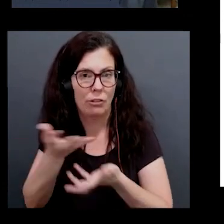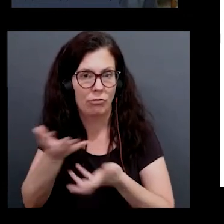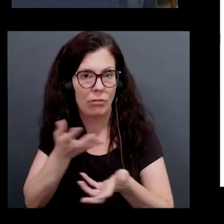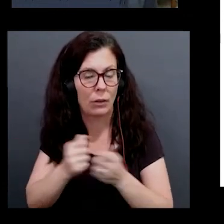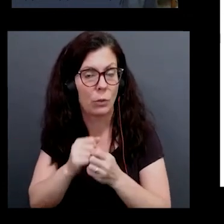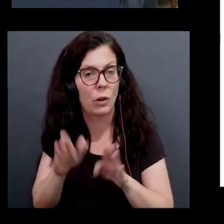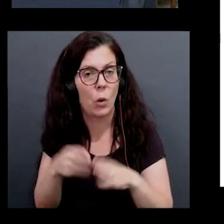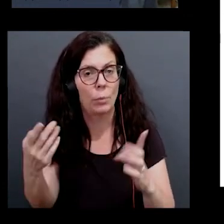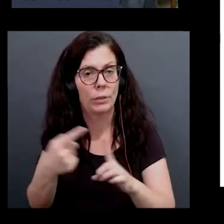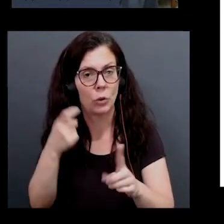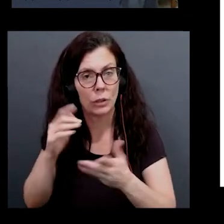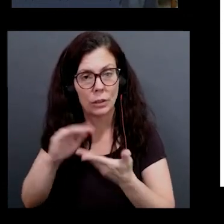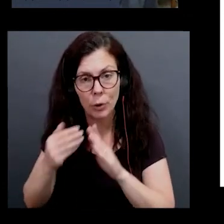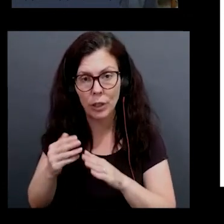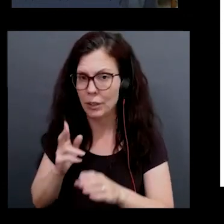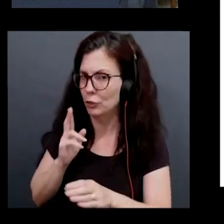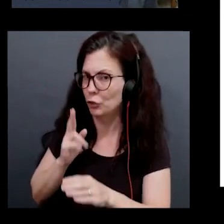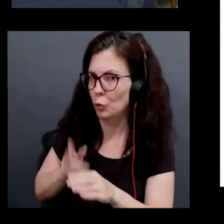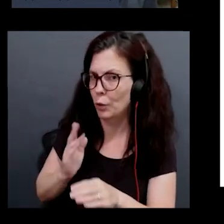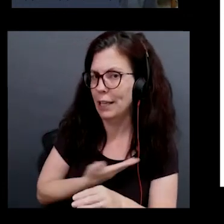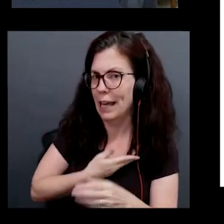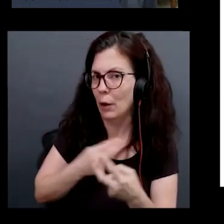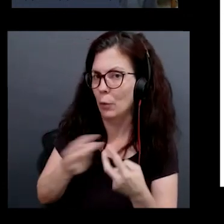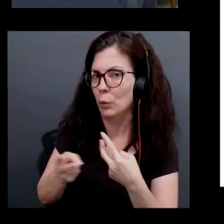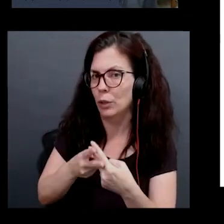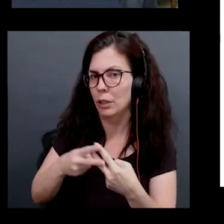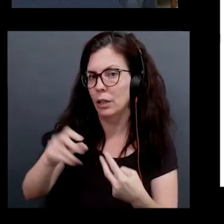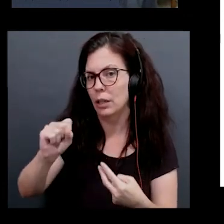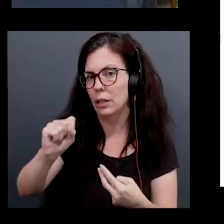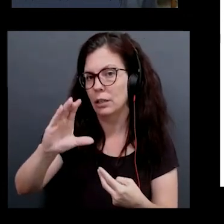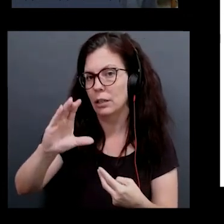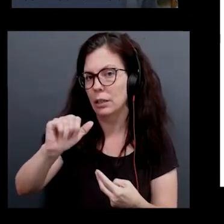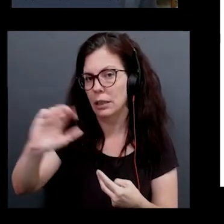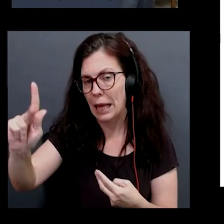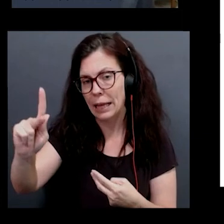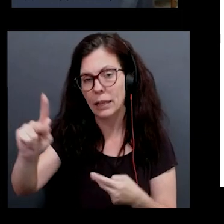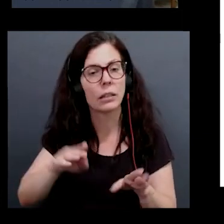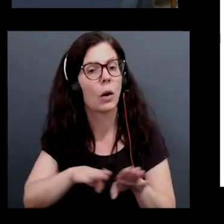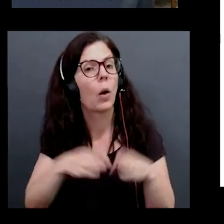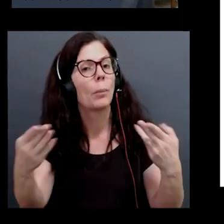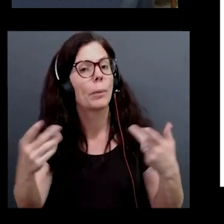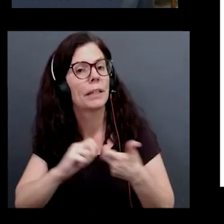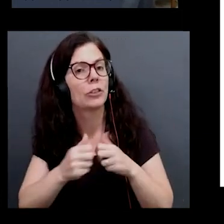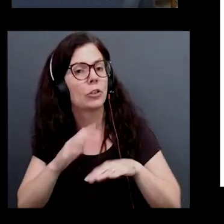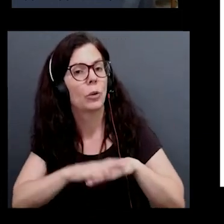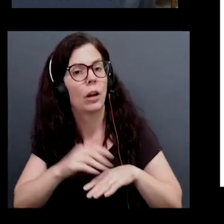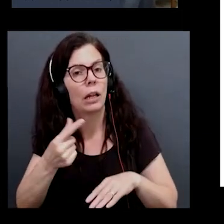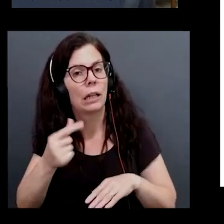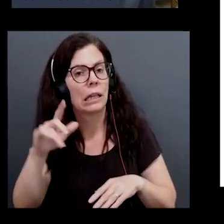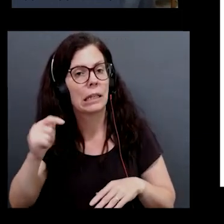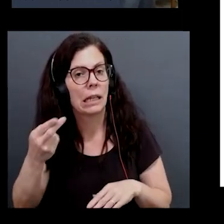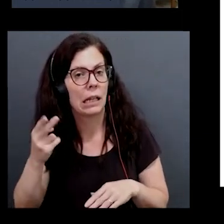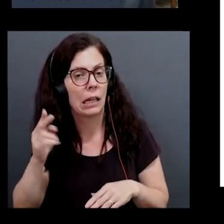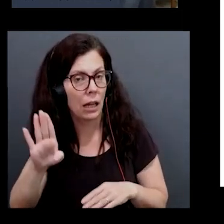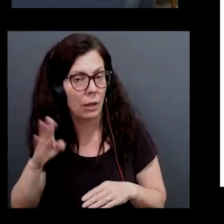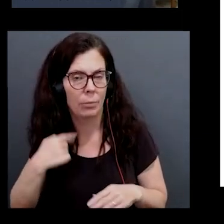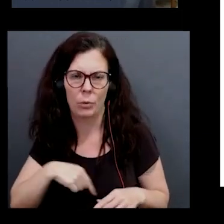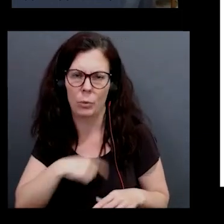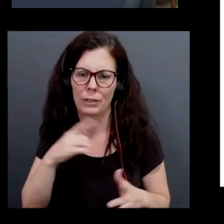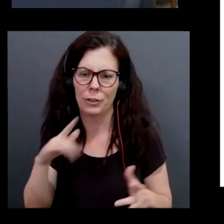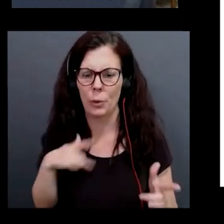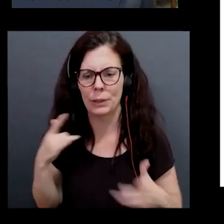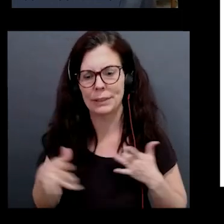join our Slack, open an issue on GitHub. And we're really excited to be offering